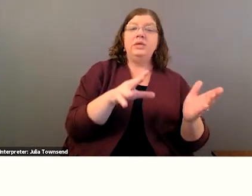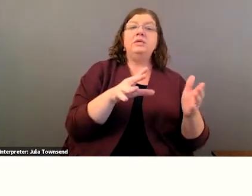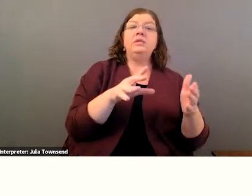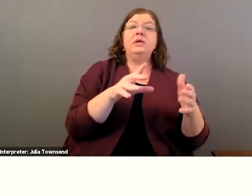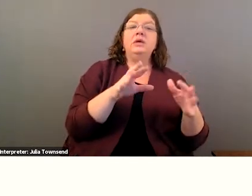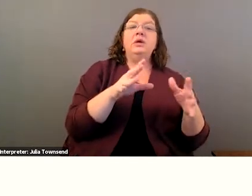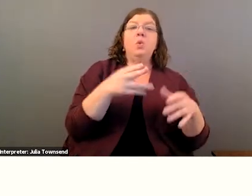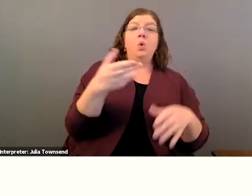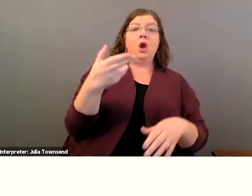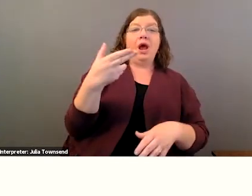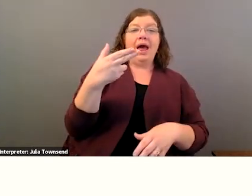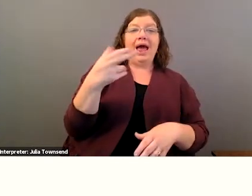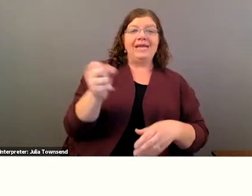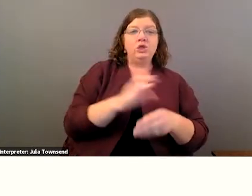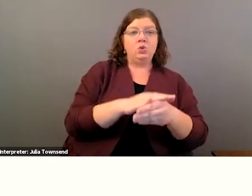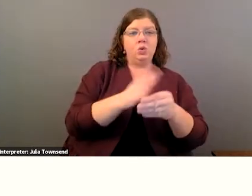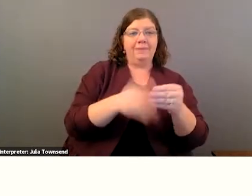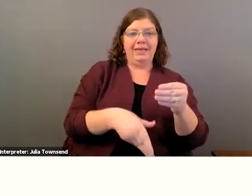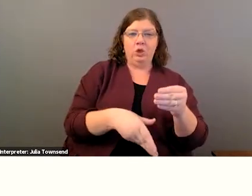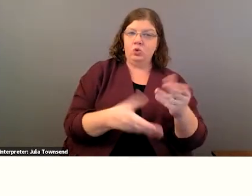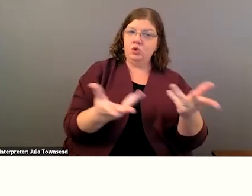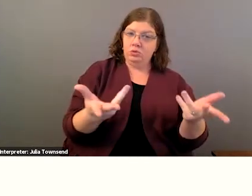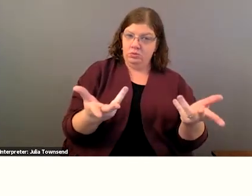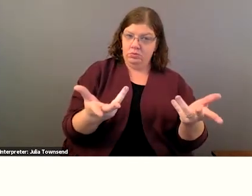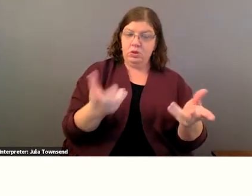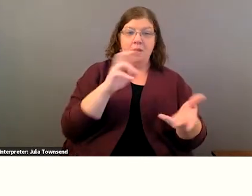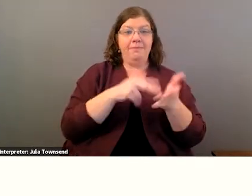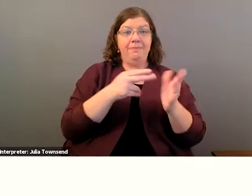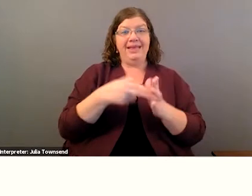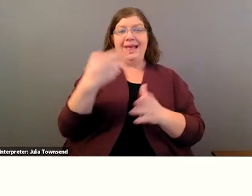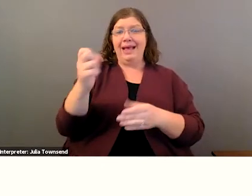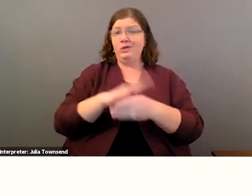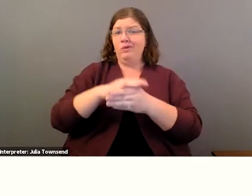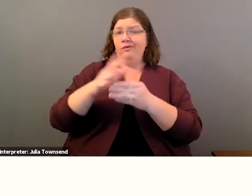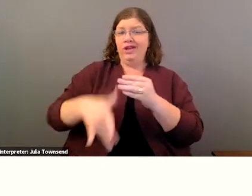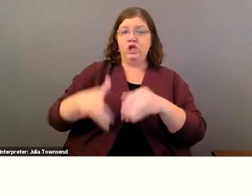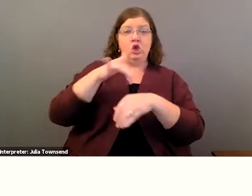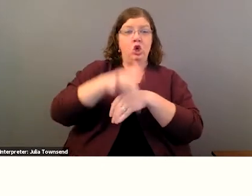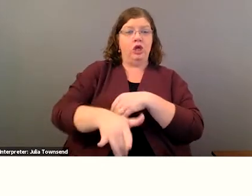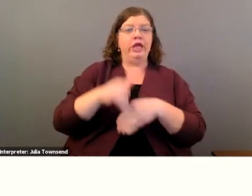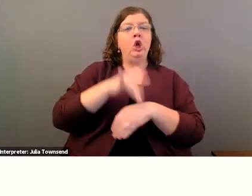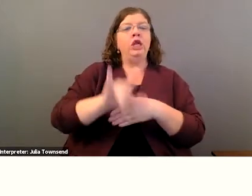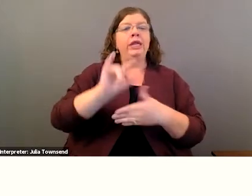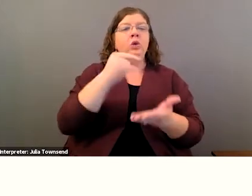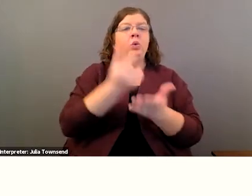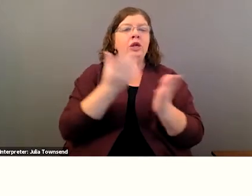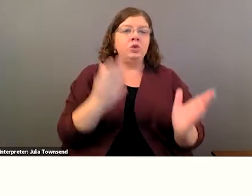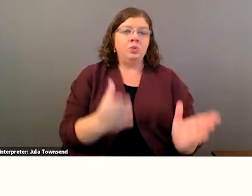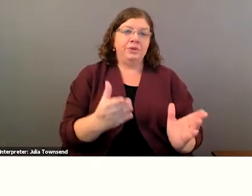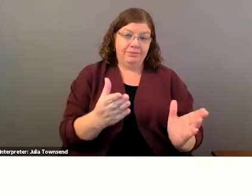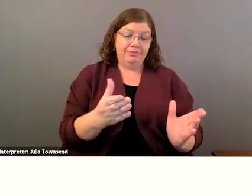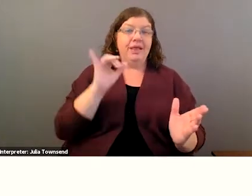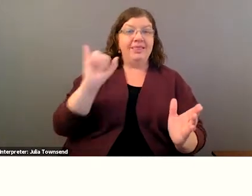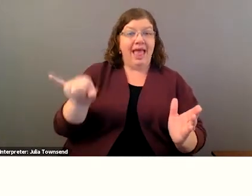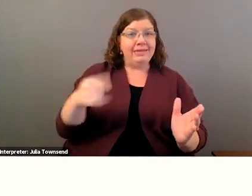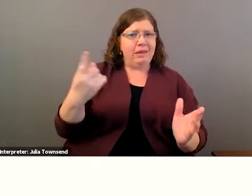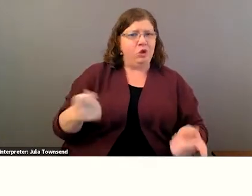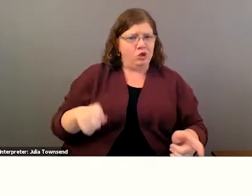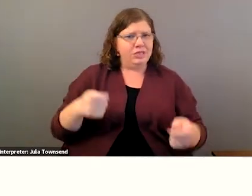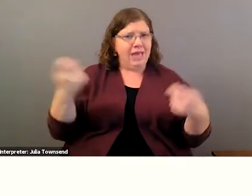were high school completers. So they finished high school early. They're early graduates. That's something to celebrate.